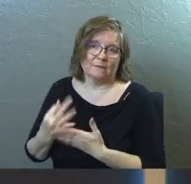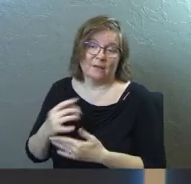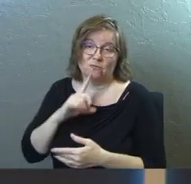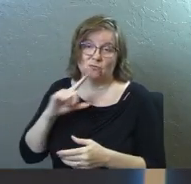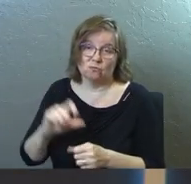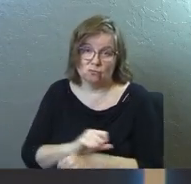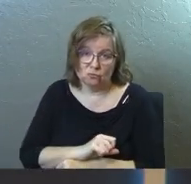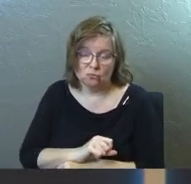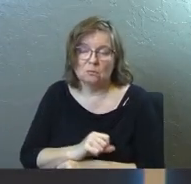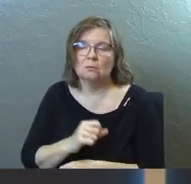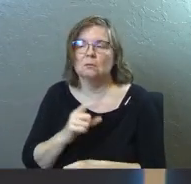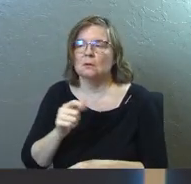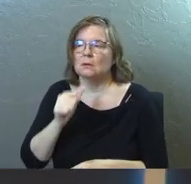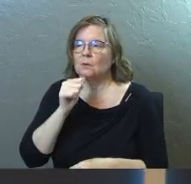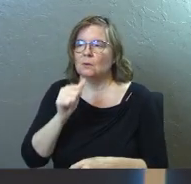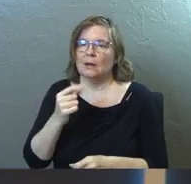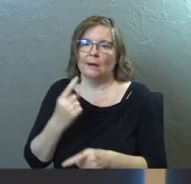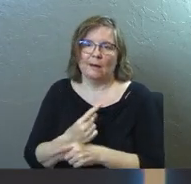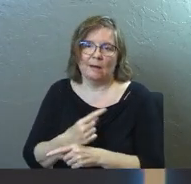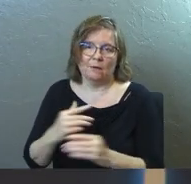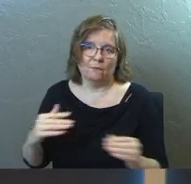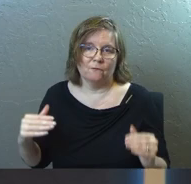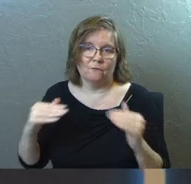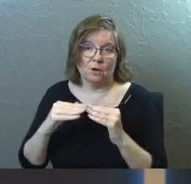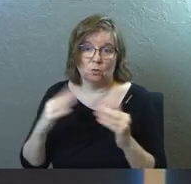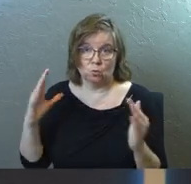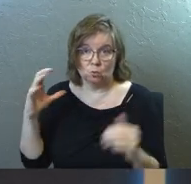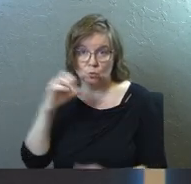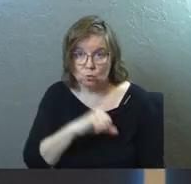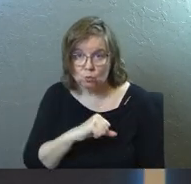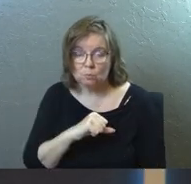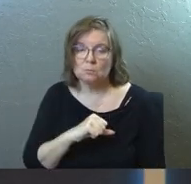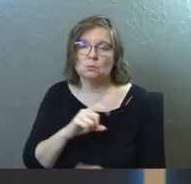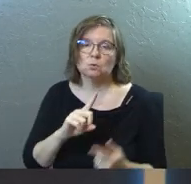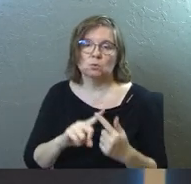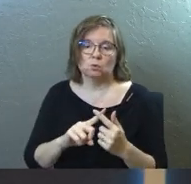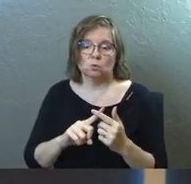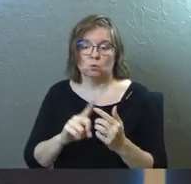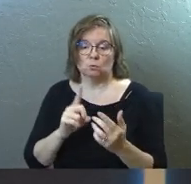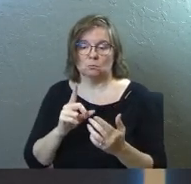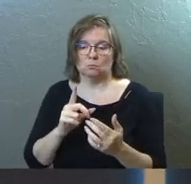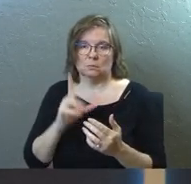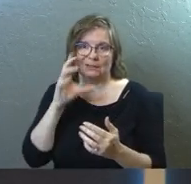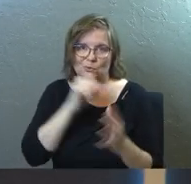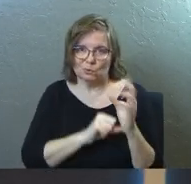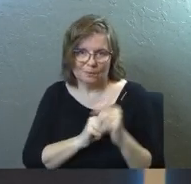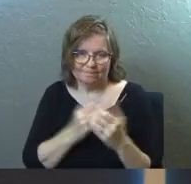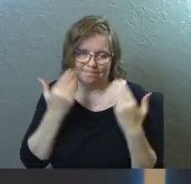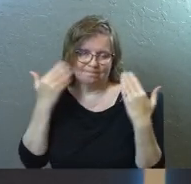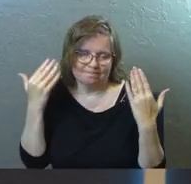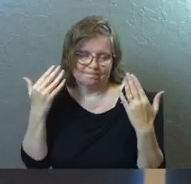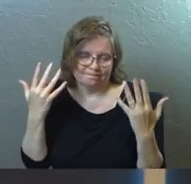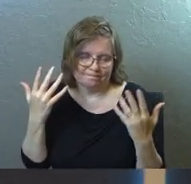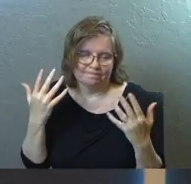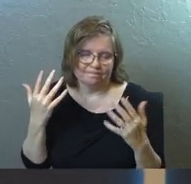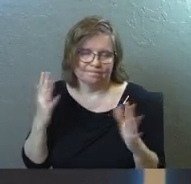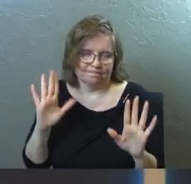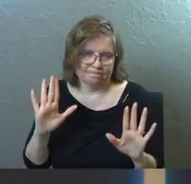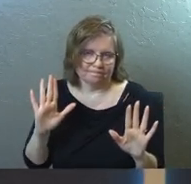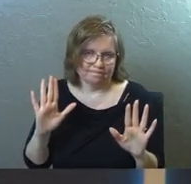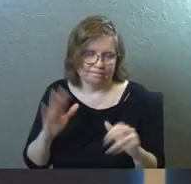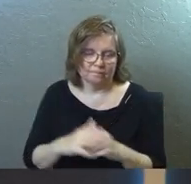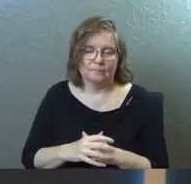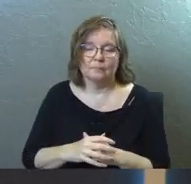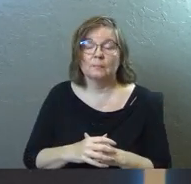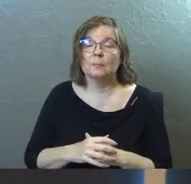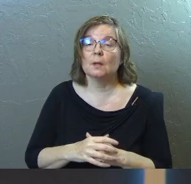for sure. And it wouldn't be accurate or fair to assume to the text and to the word to assume the missing details that as facts based on